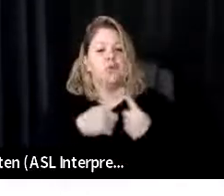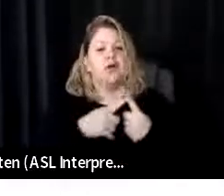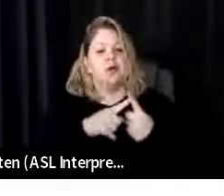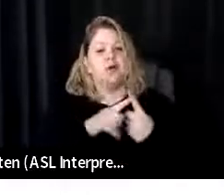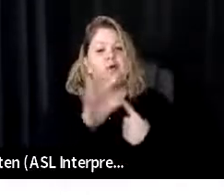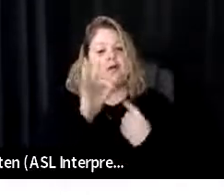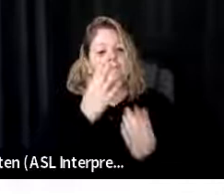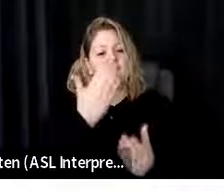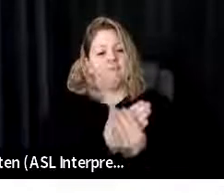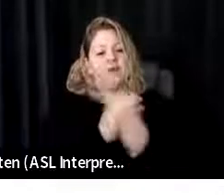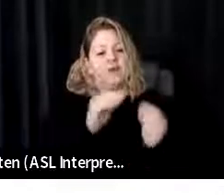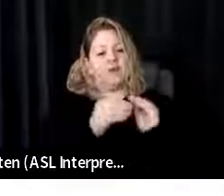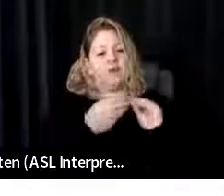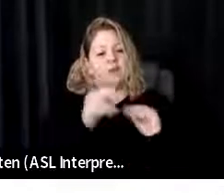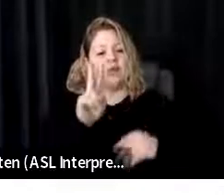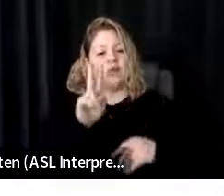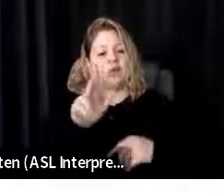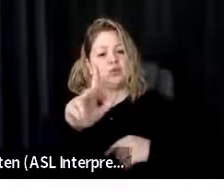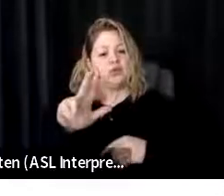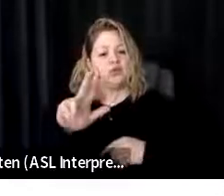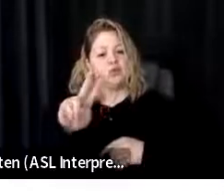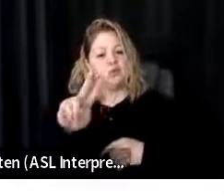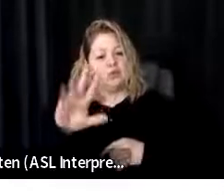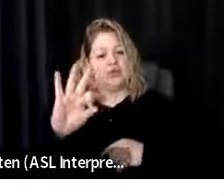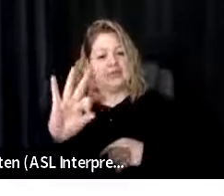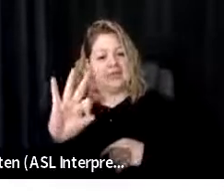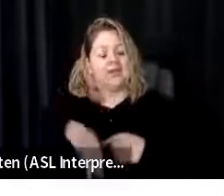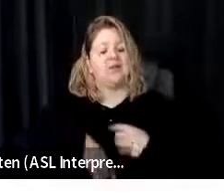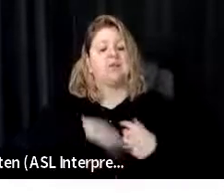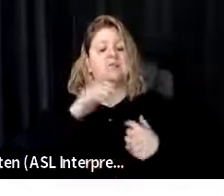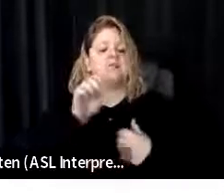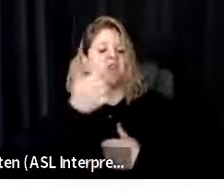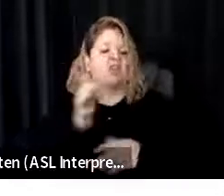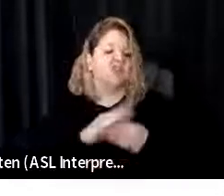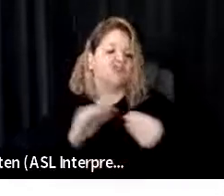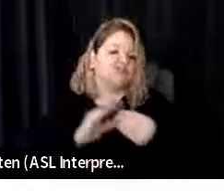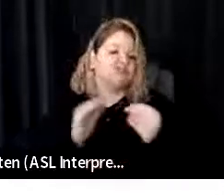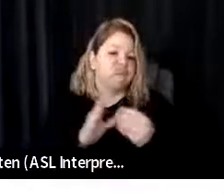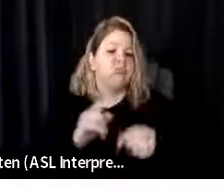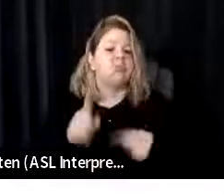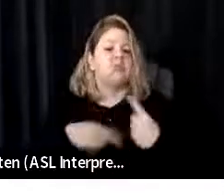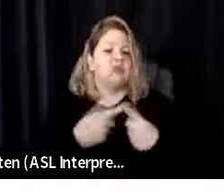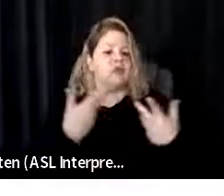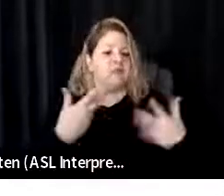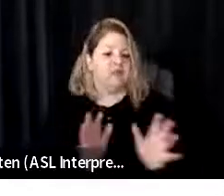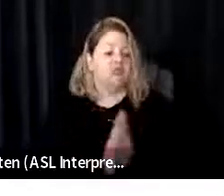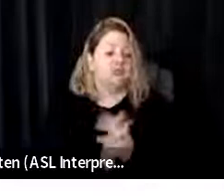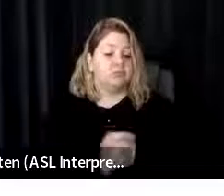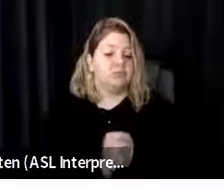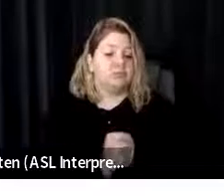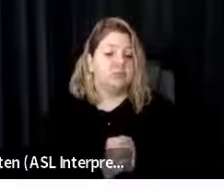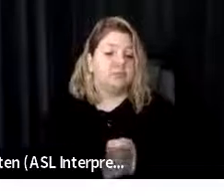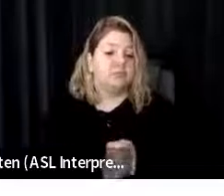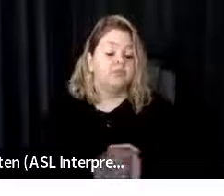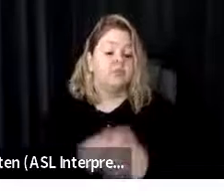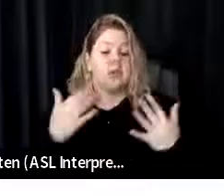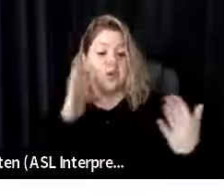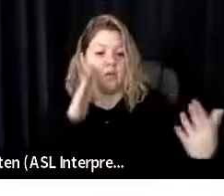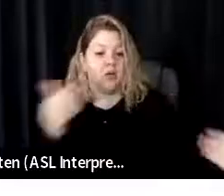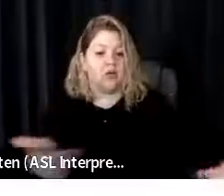at this meeting or put on the agenda for the next meeting. I'd like to acknowledge and introduce our Civilian Review Board